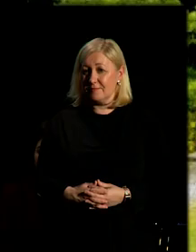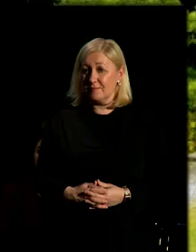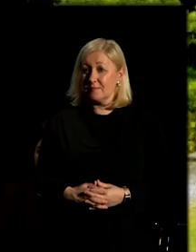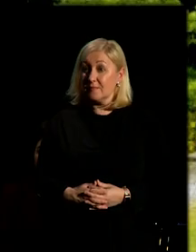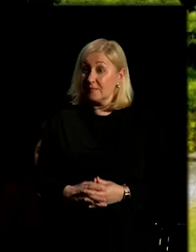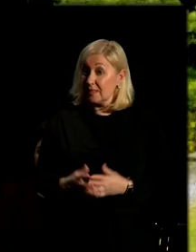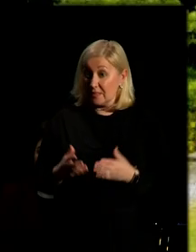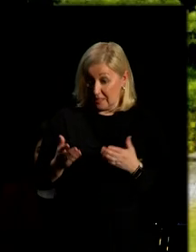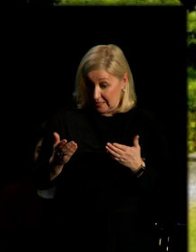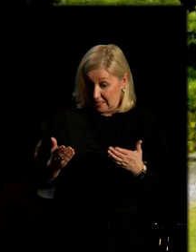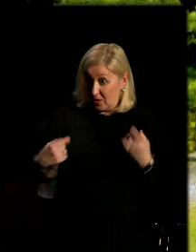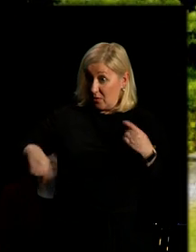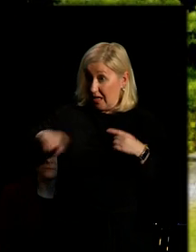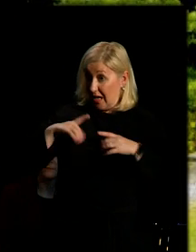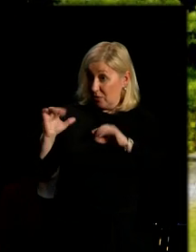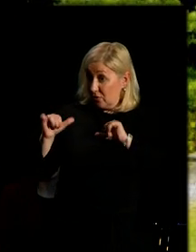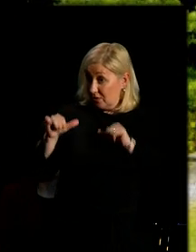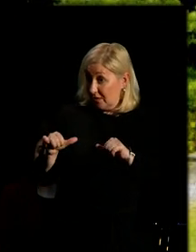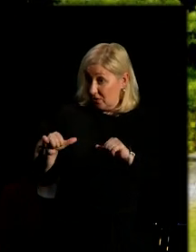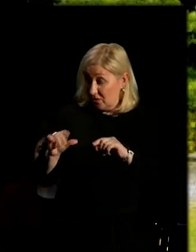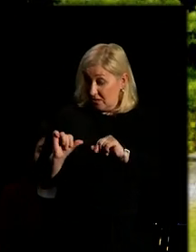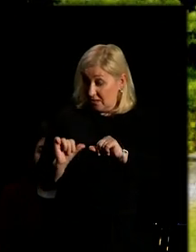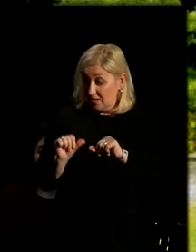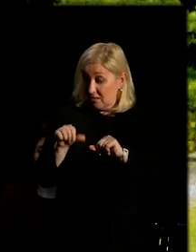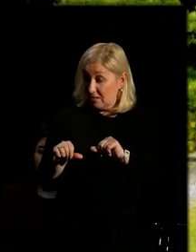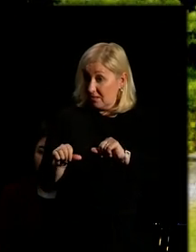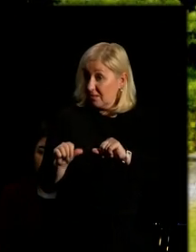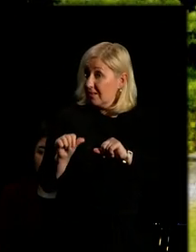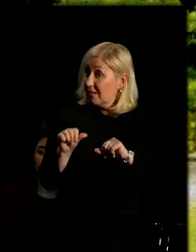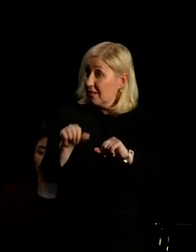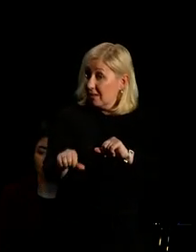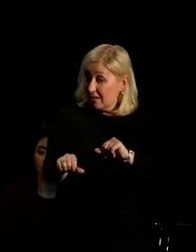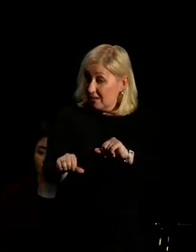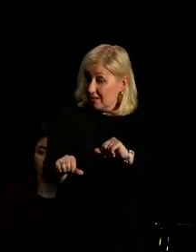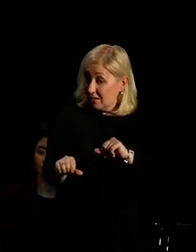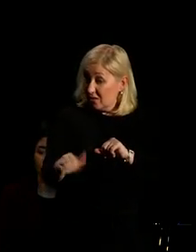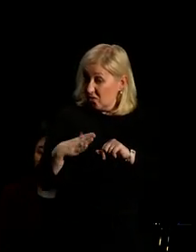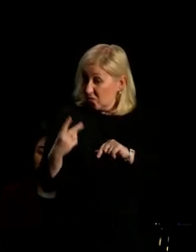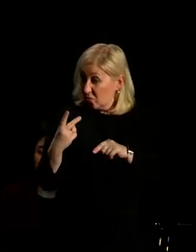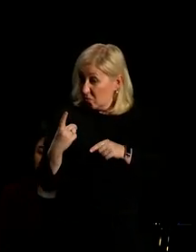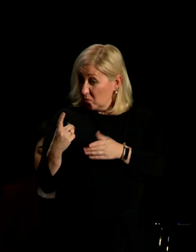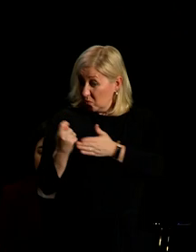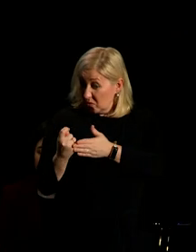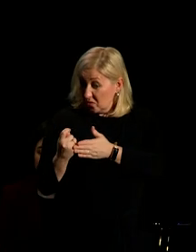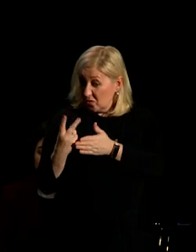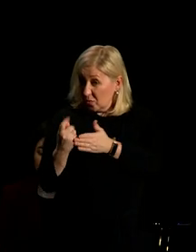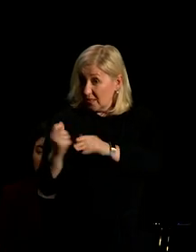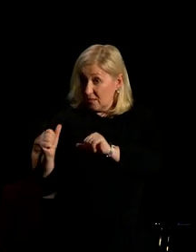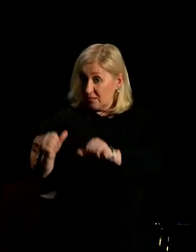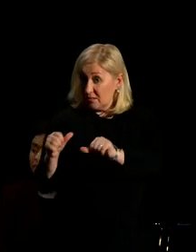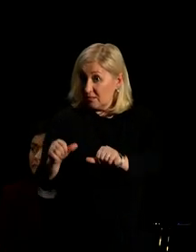Our generation, and the generation or two after us, will be the last that will be able to